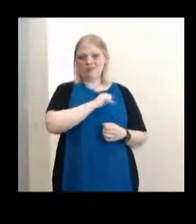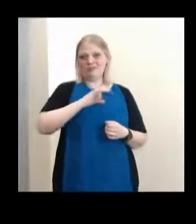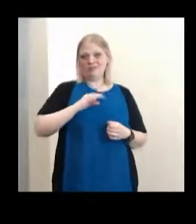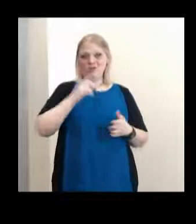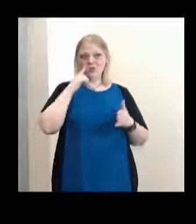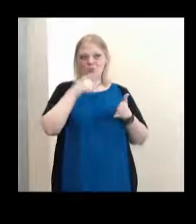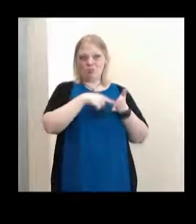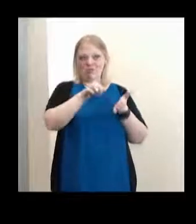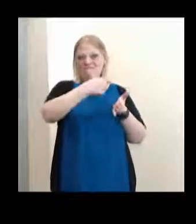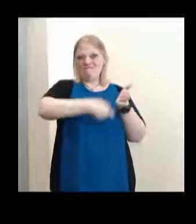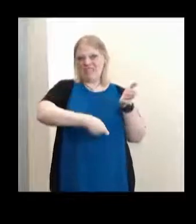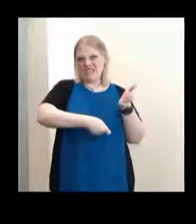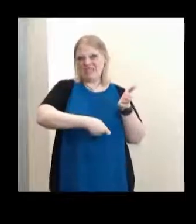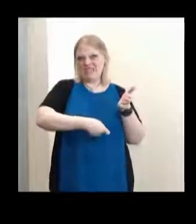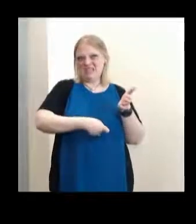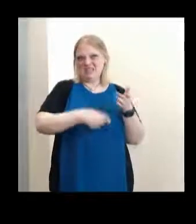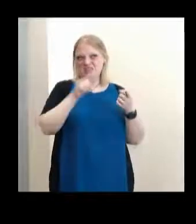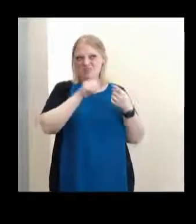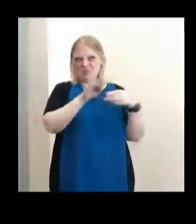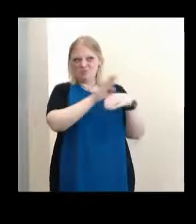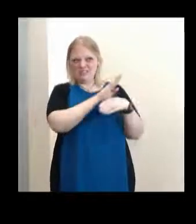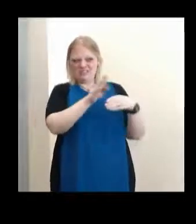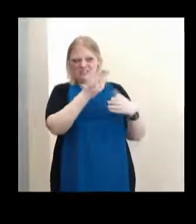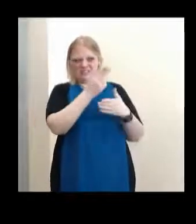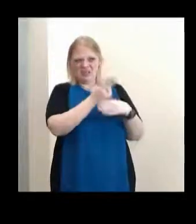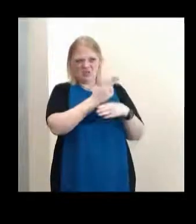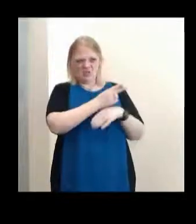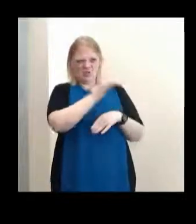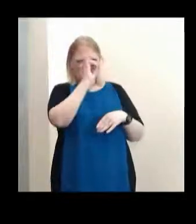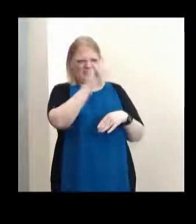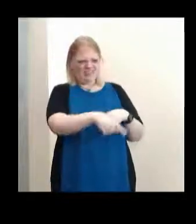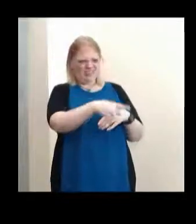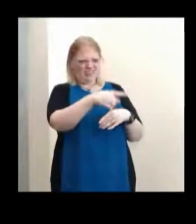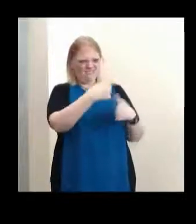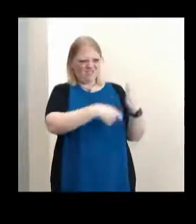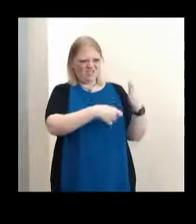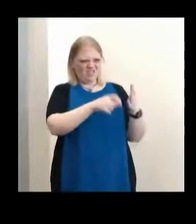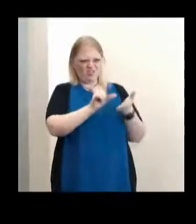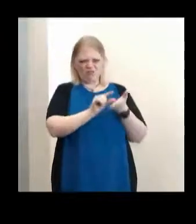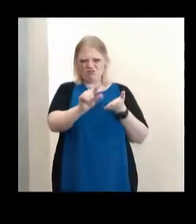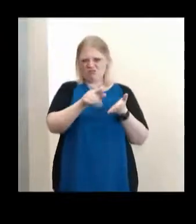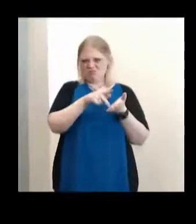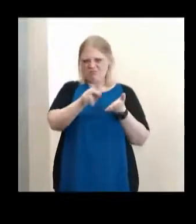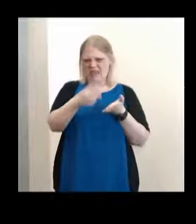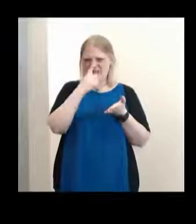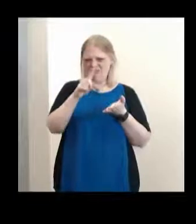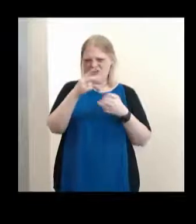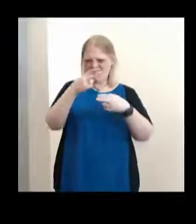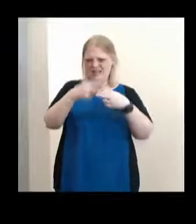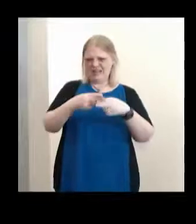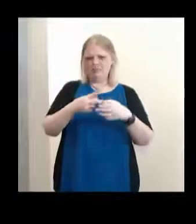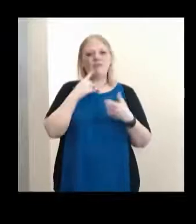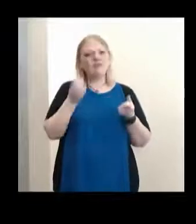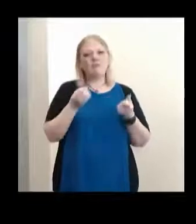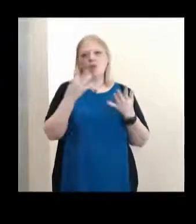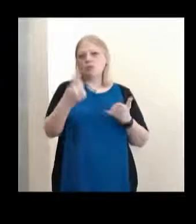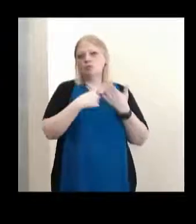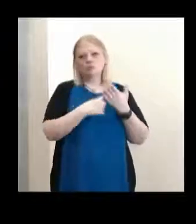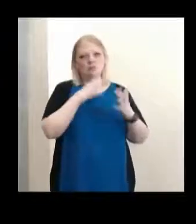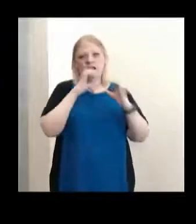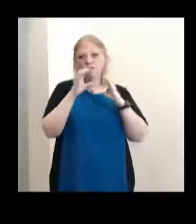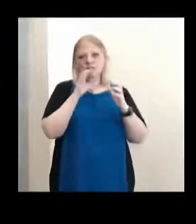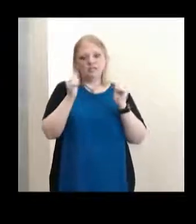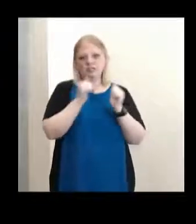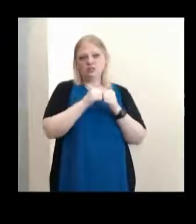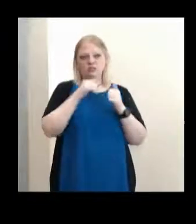fee to an entity that then uses part of that fee to pay for the name on our own stadium. So I've had multiple conversations with the Bills and